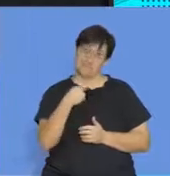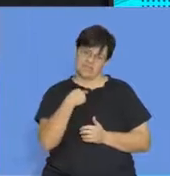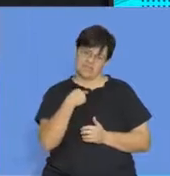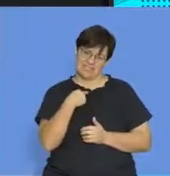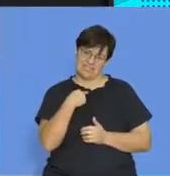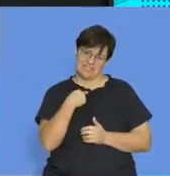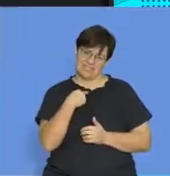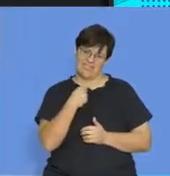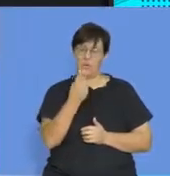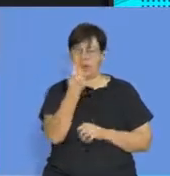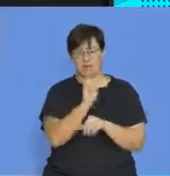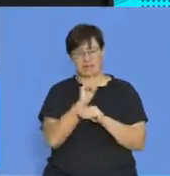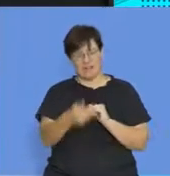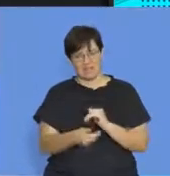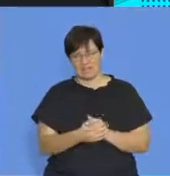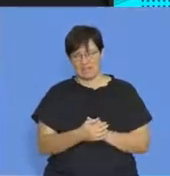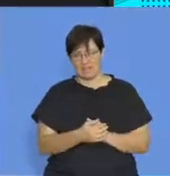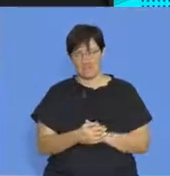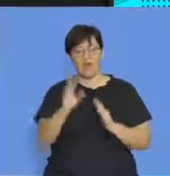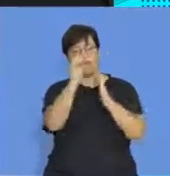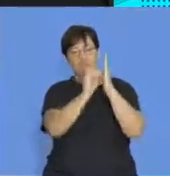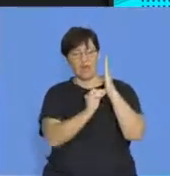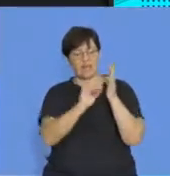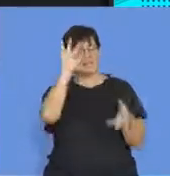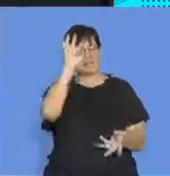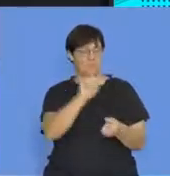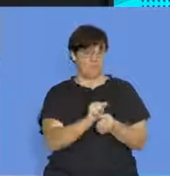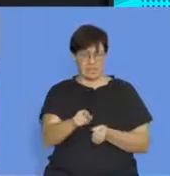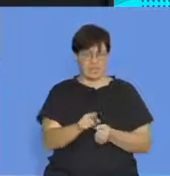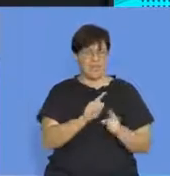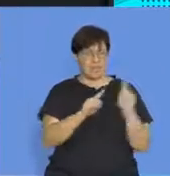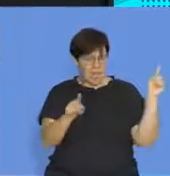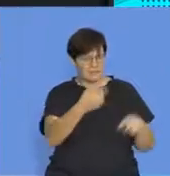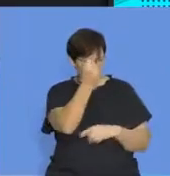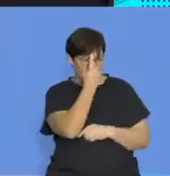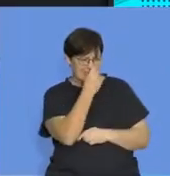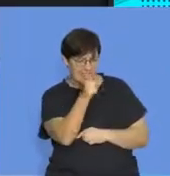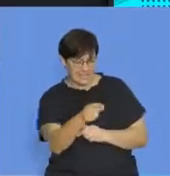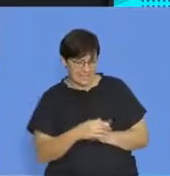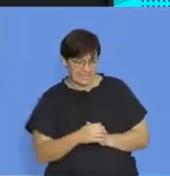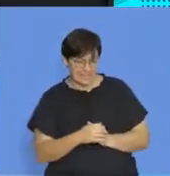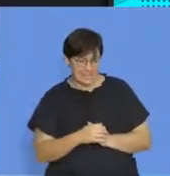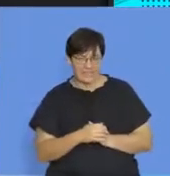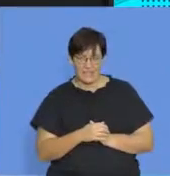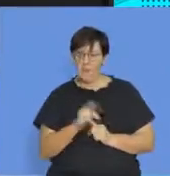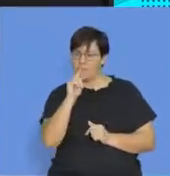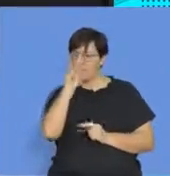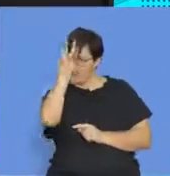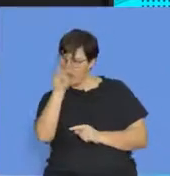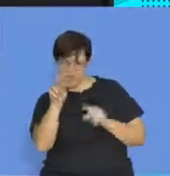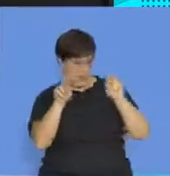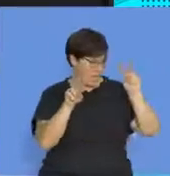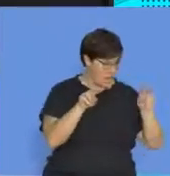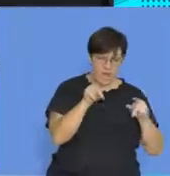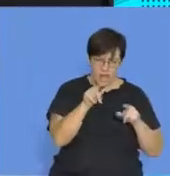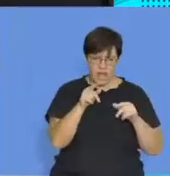I've got just a minute left, so I can't write down a summary of this, but I think you guys got it, right? I examined the two